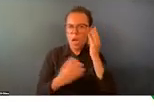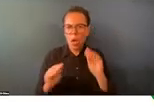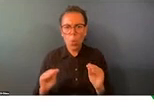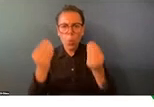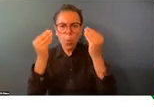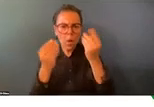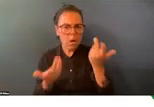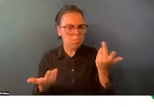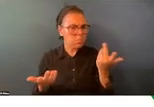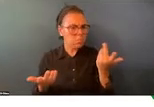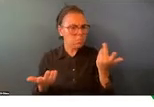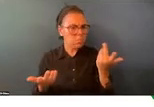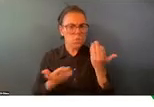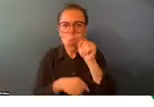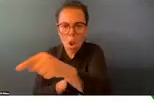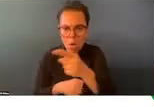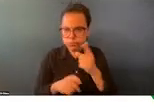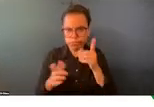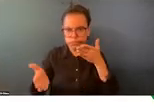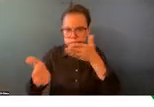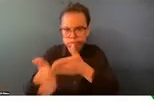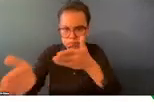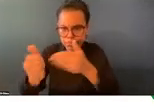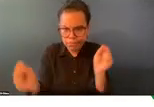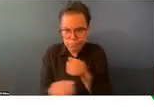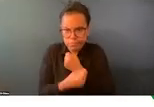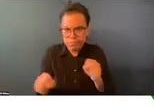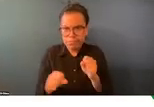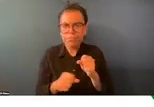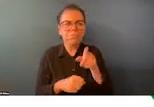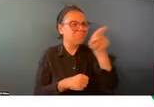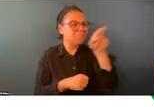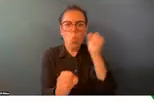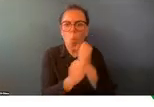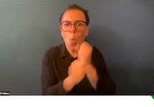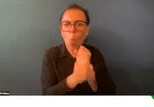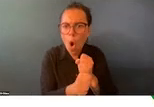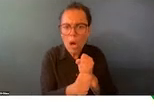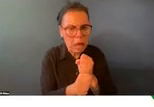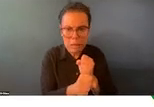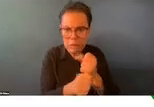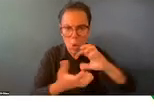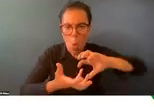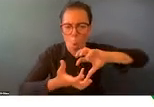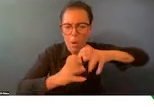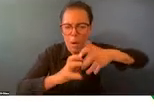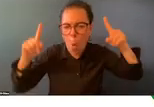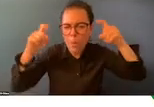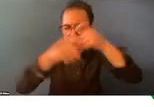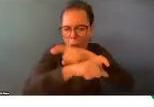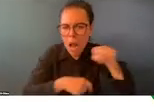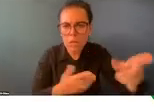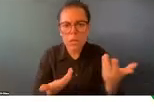may miss school once a month or even drop out altogether. It is also a barrier for women going to work and earning an